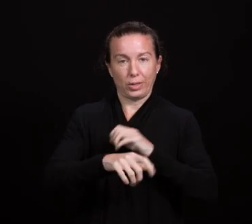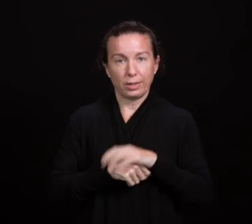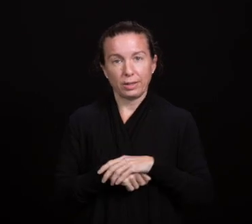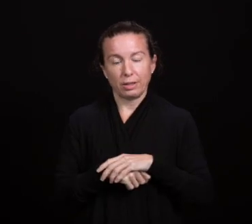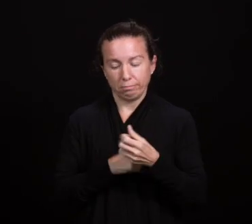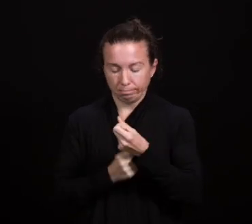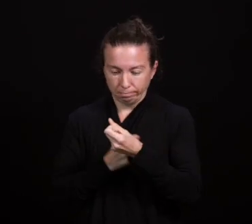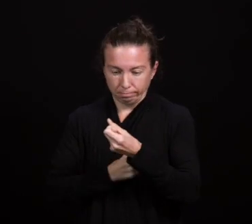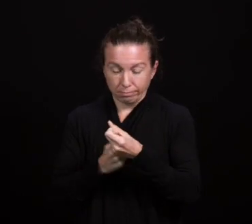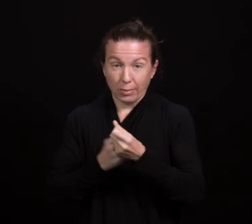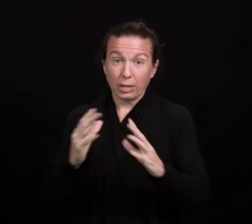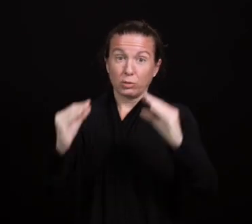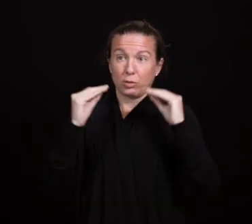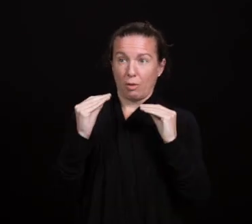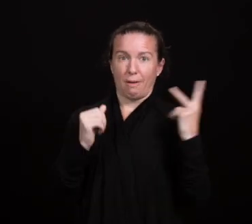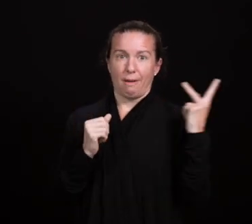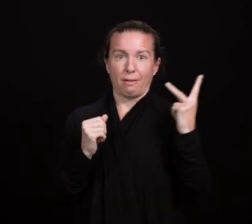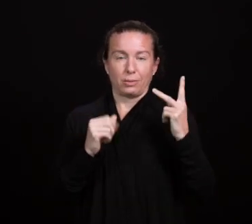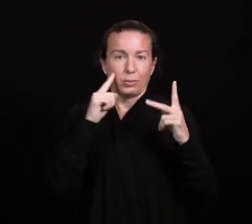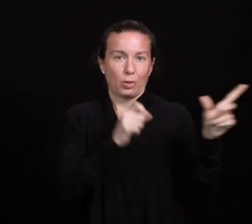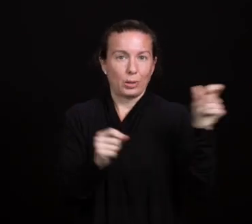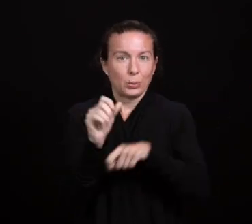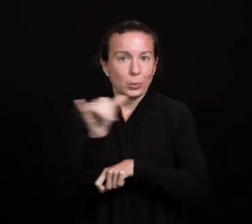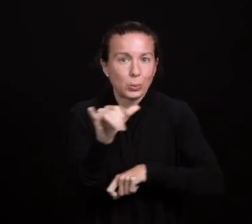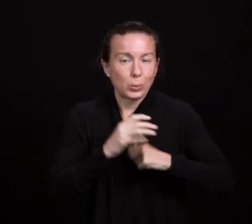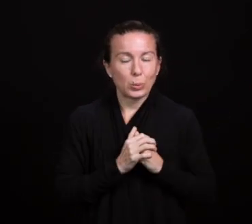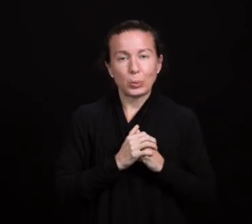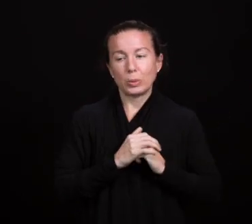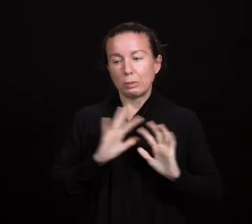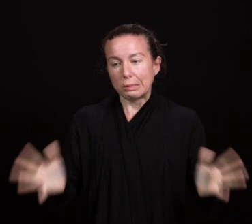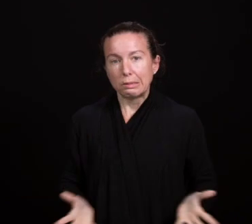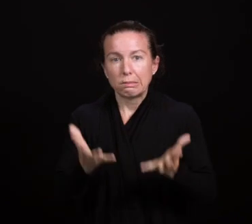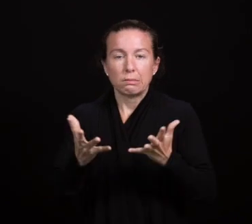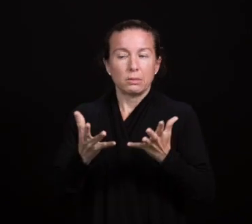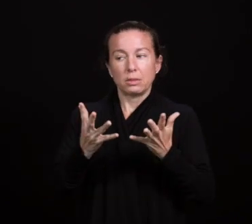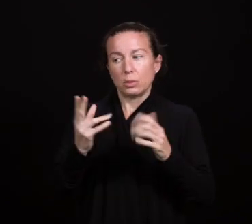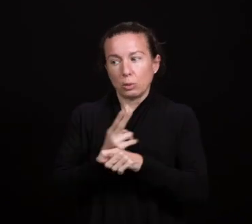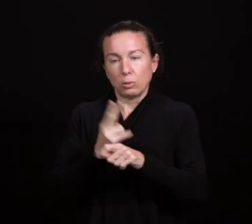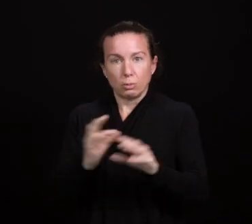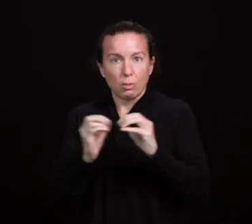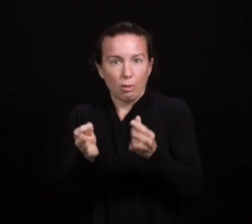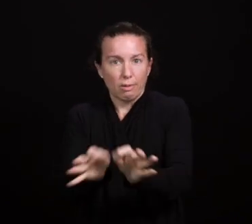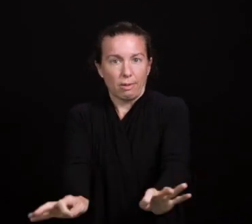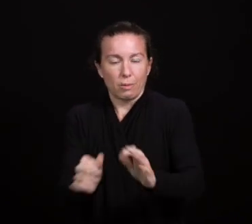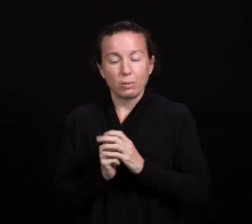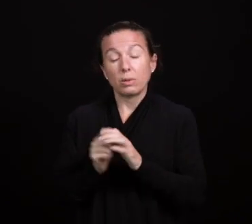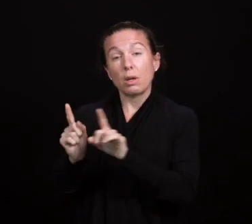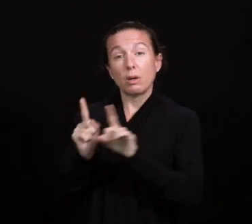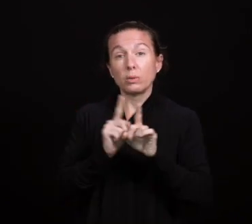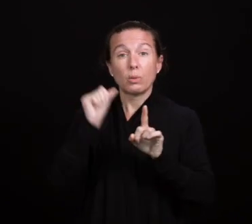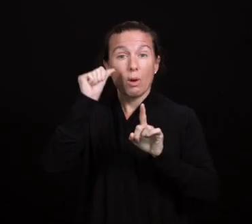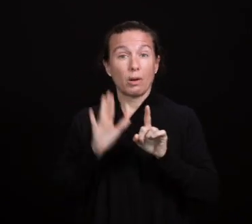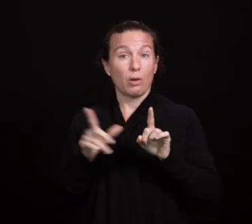really helped us with strategies to be able to get her to use as much language as possible. As well as her